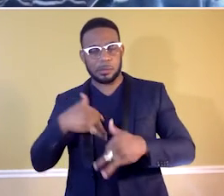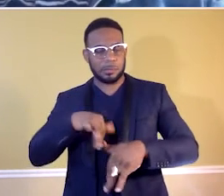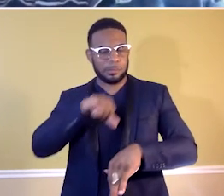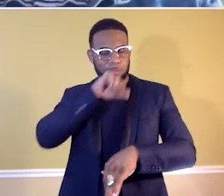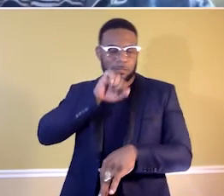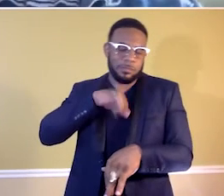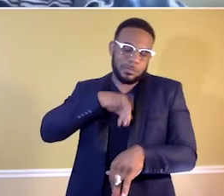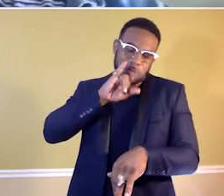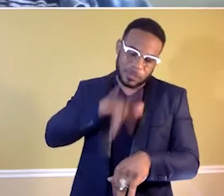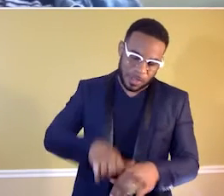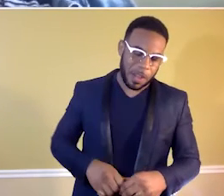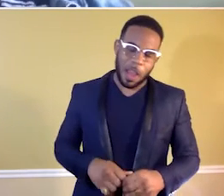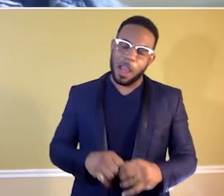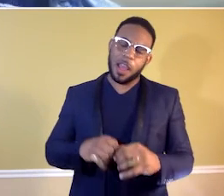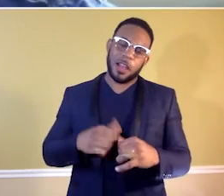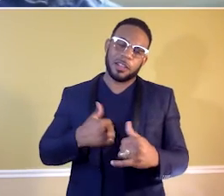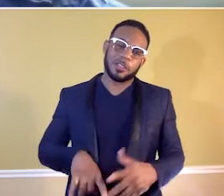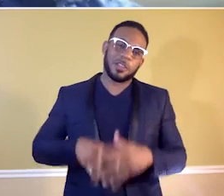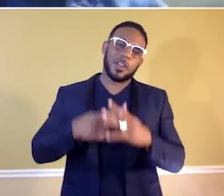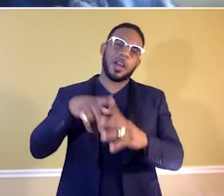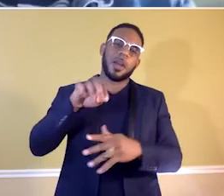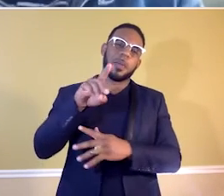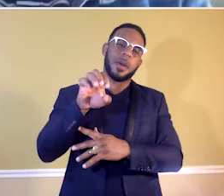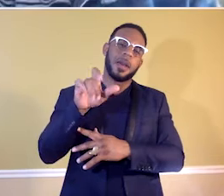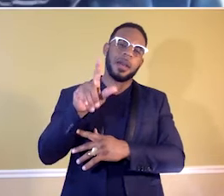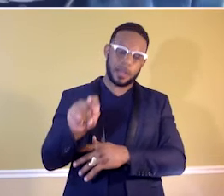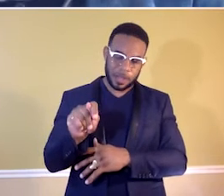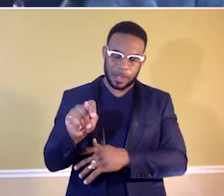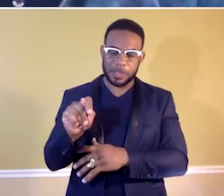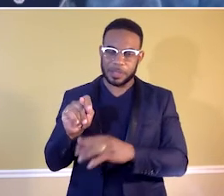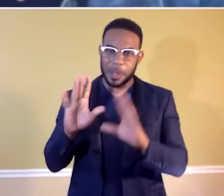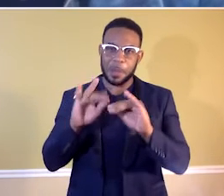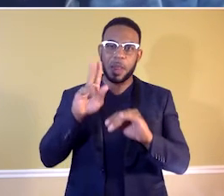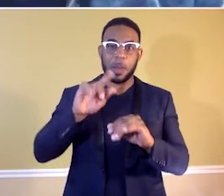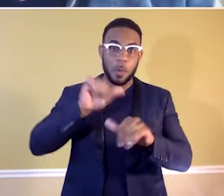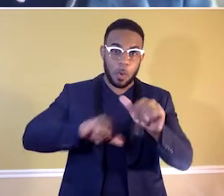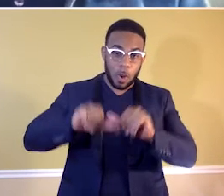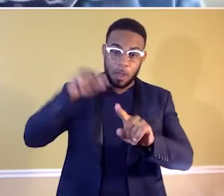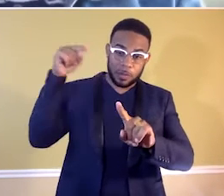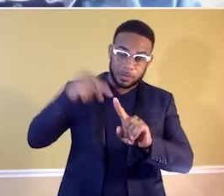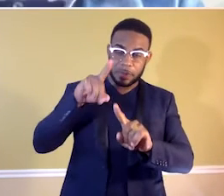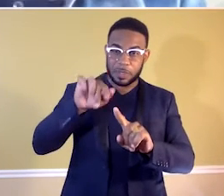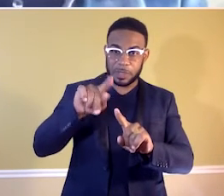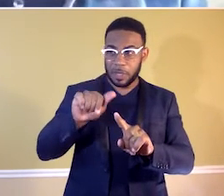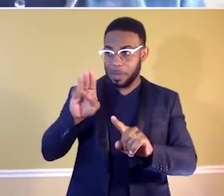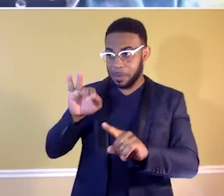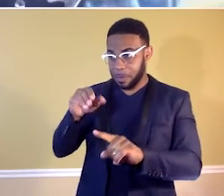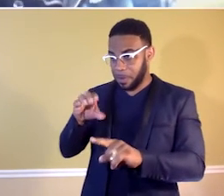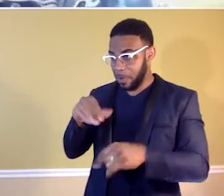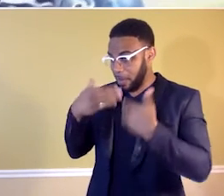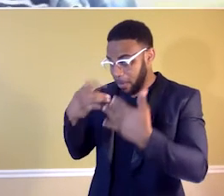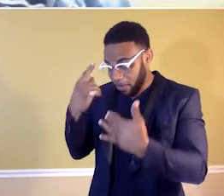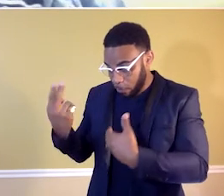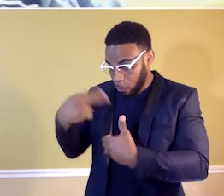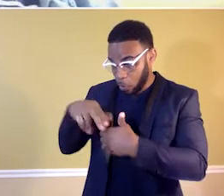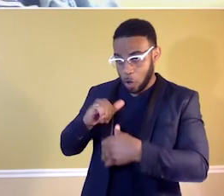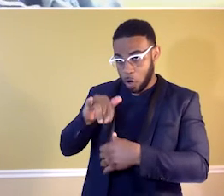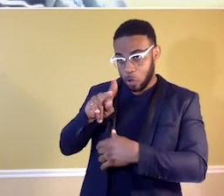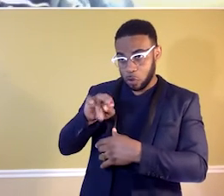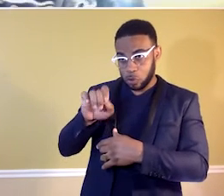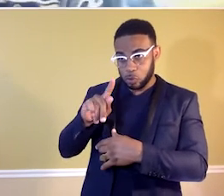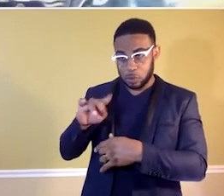fan, and has started a podcast and meetup around data. So, Banjo, thank you for joining our